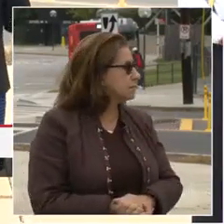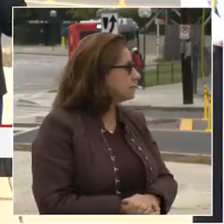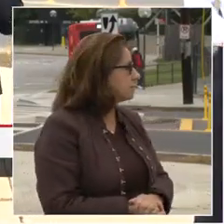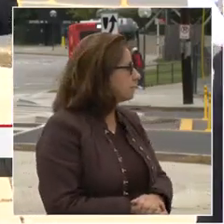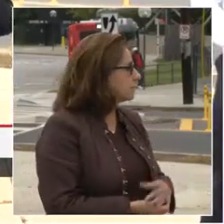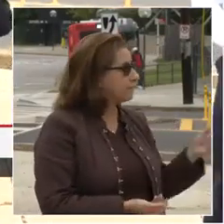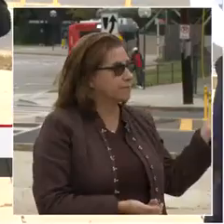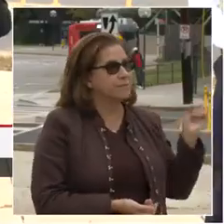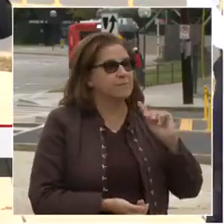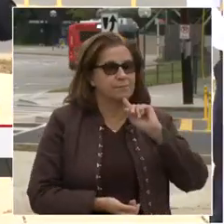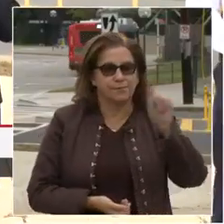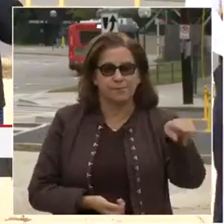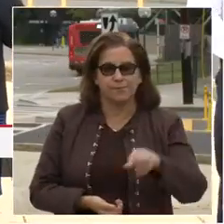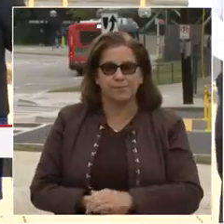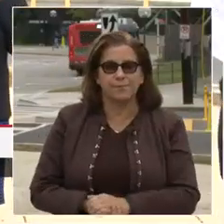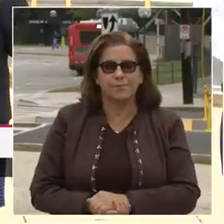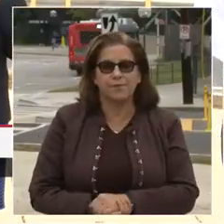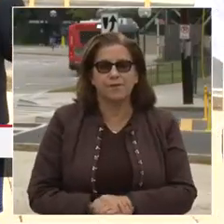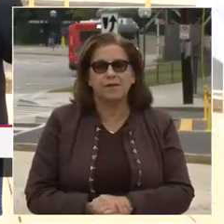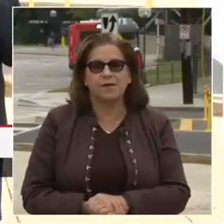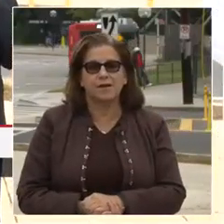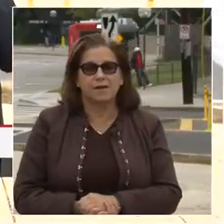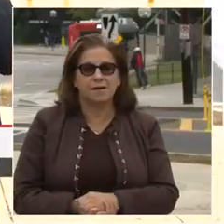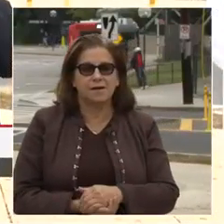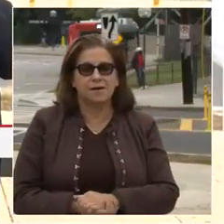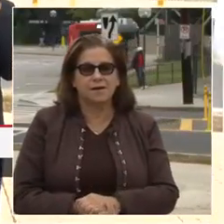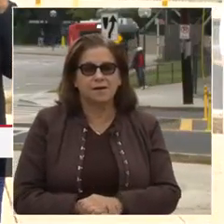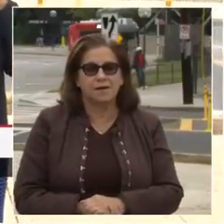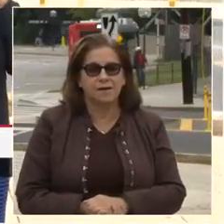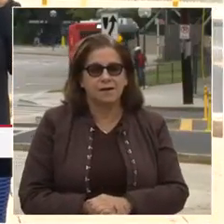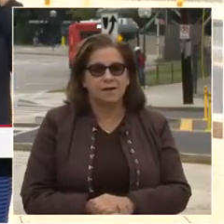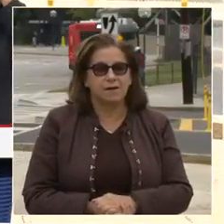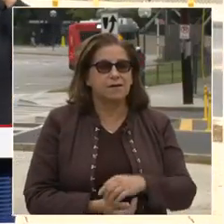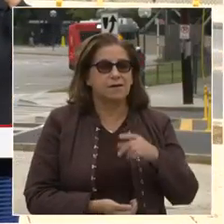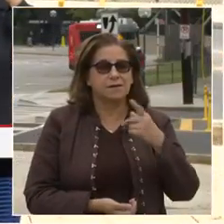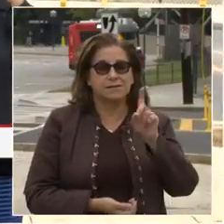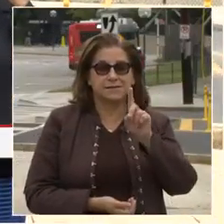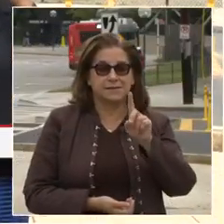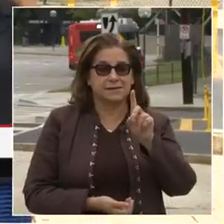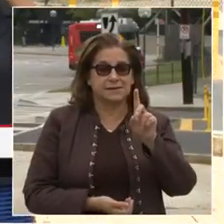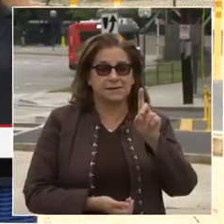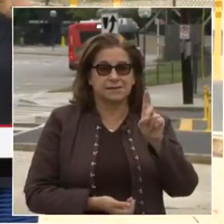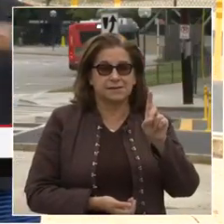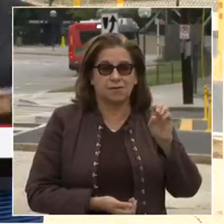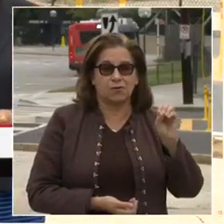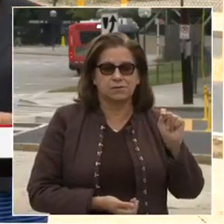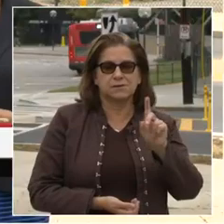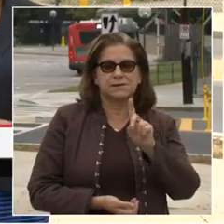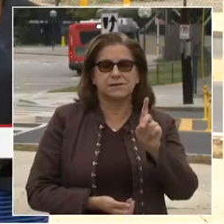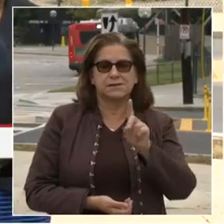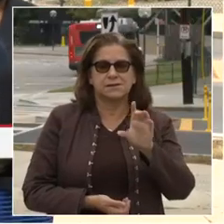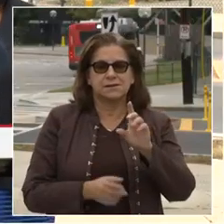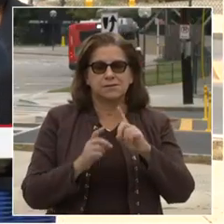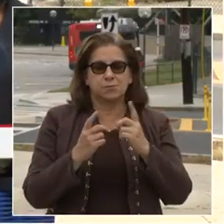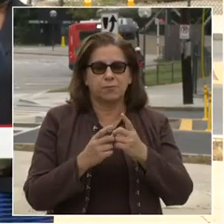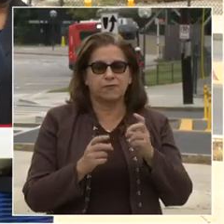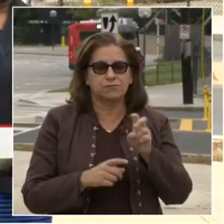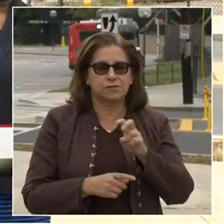So I understand that the DDOT team, whatever report you are referring to, they will update it and correct